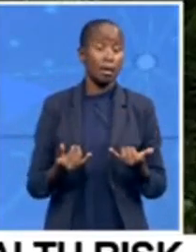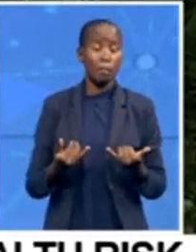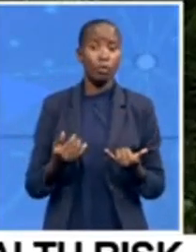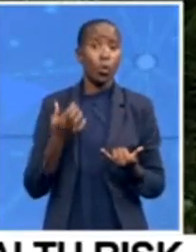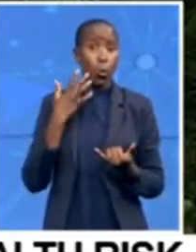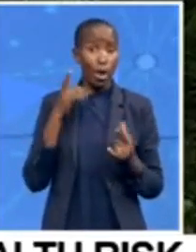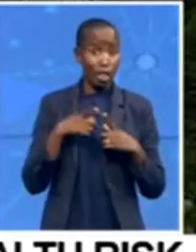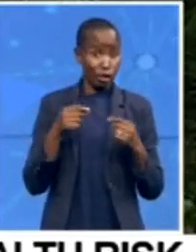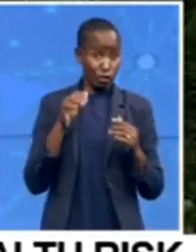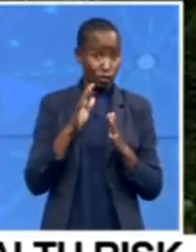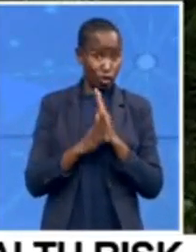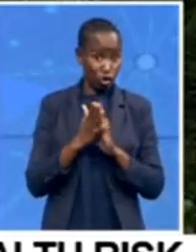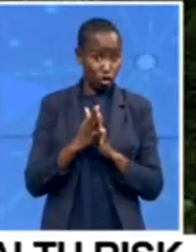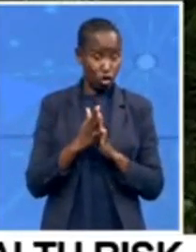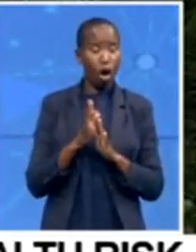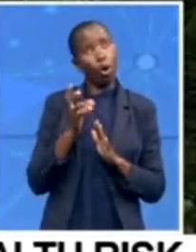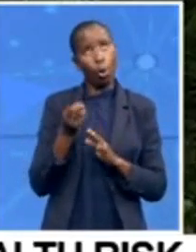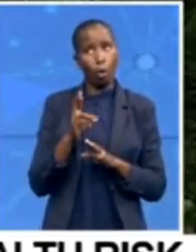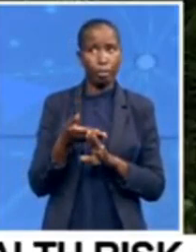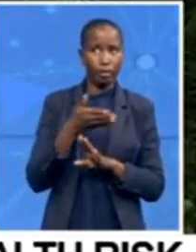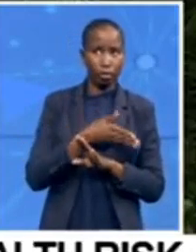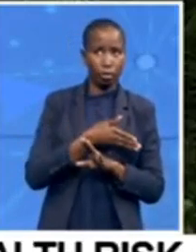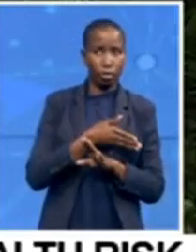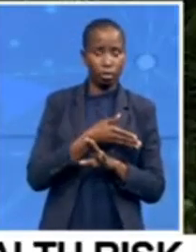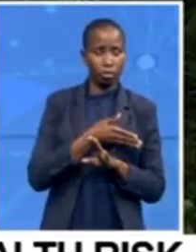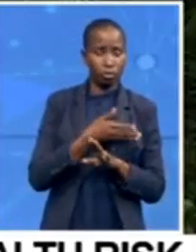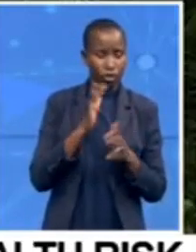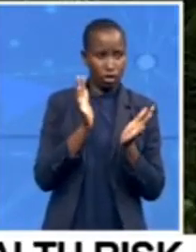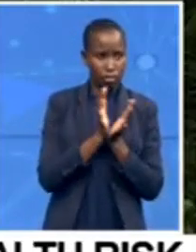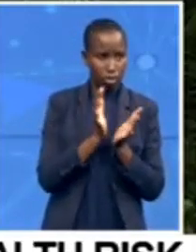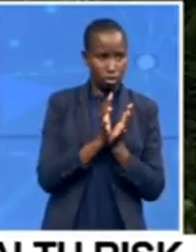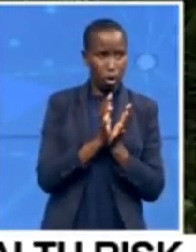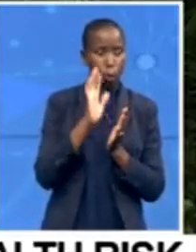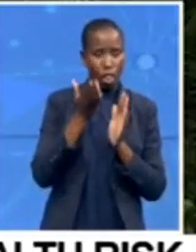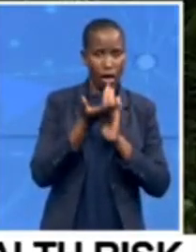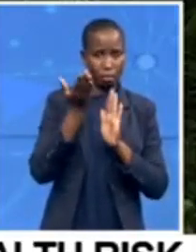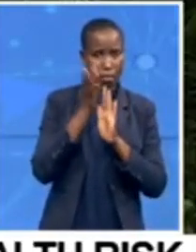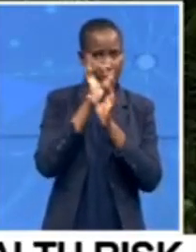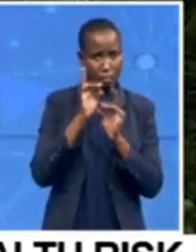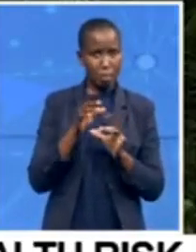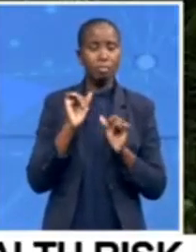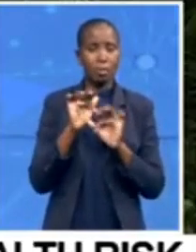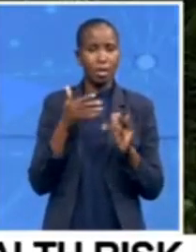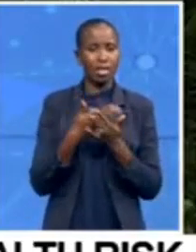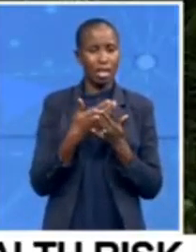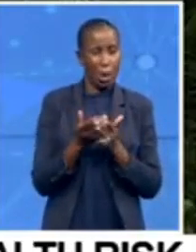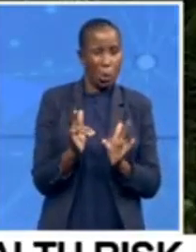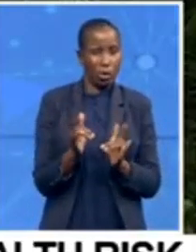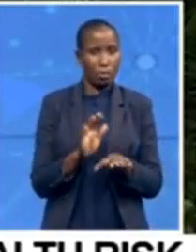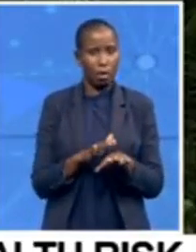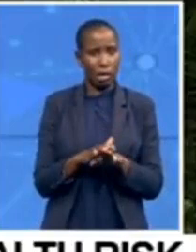before the meeting that will send an update, people must continue following these cautions and must adhere